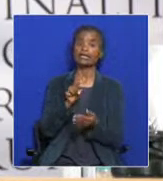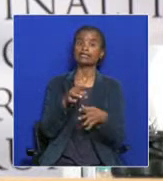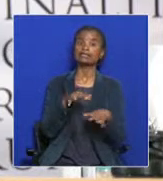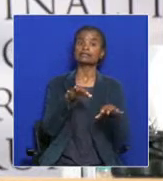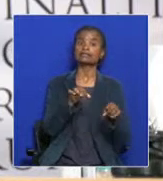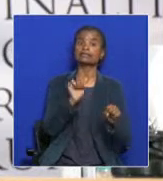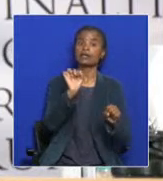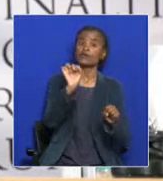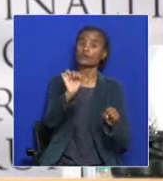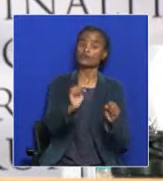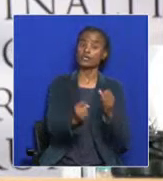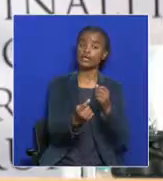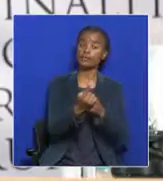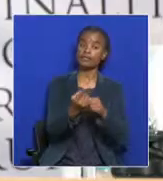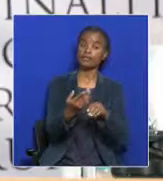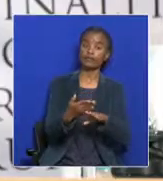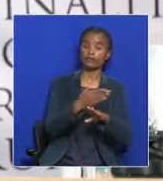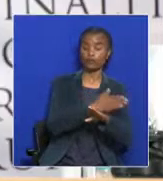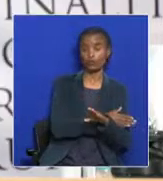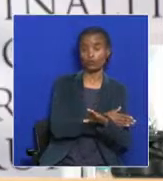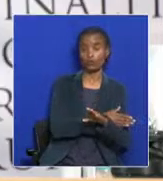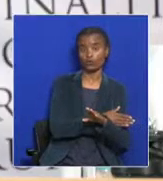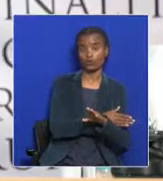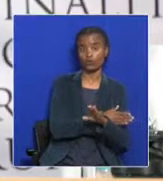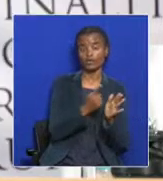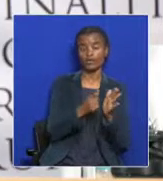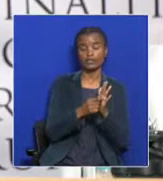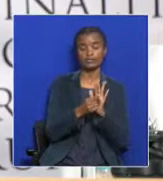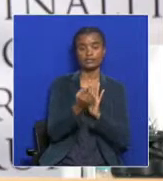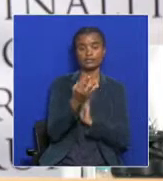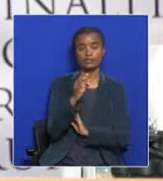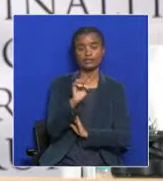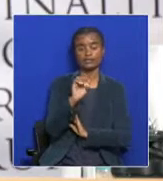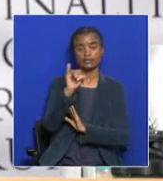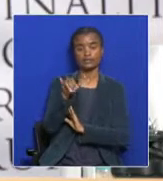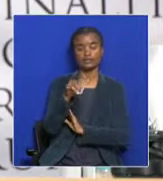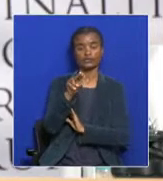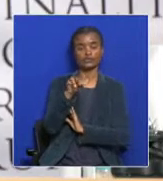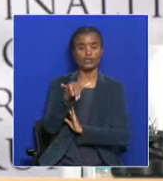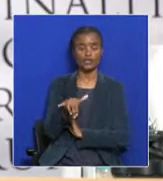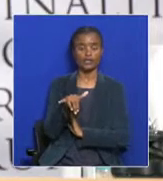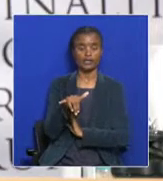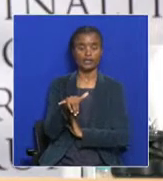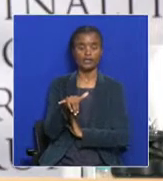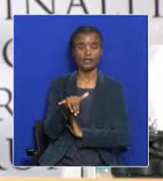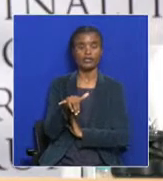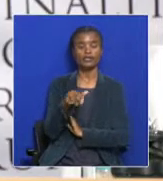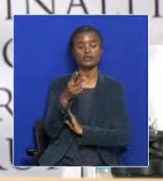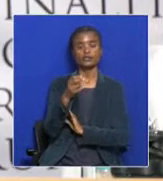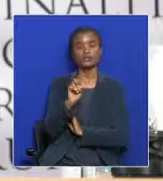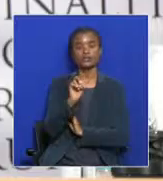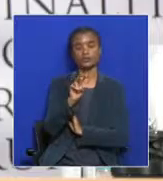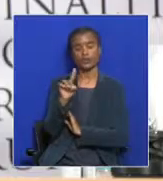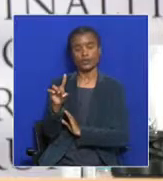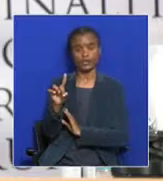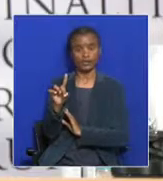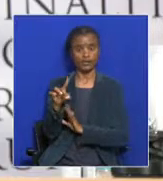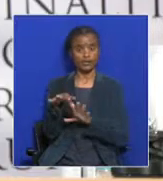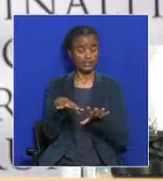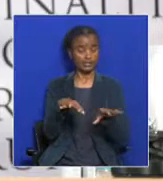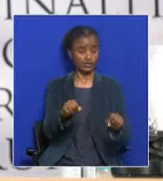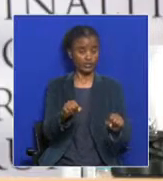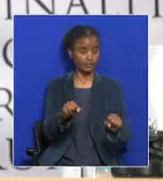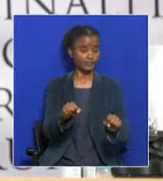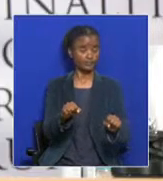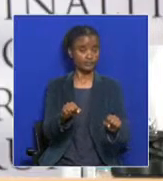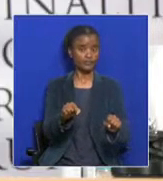the 30th July 2021 seizure. So your assumption was wholly wrong,